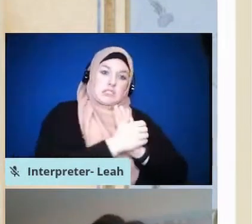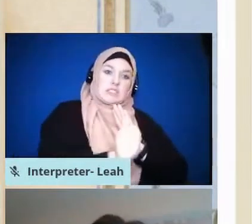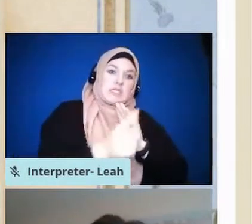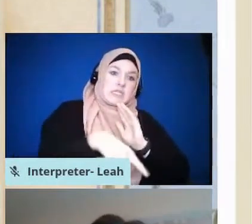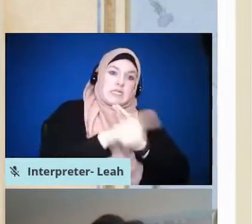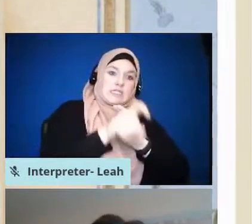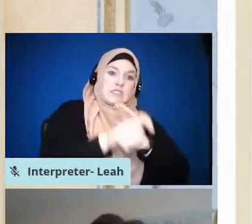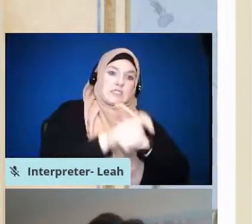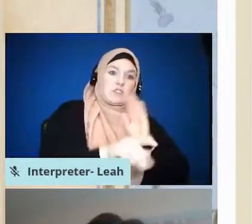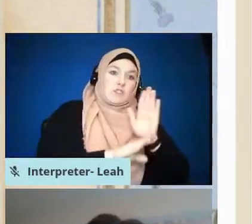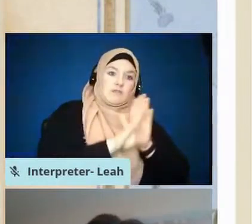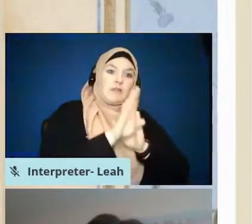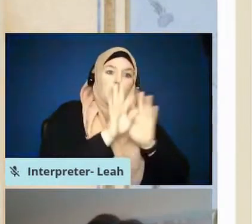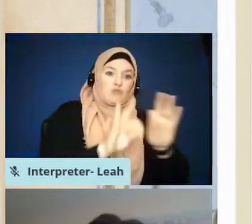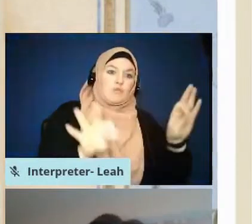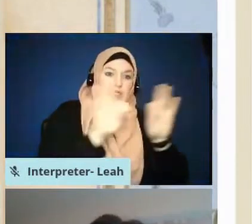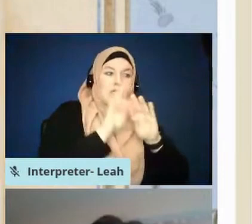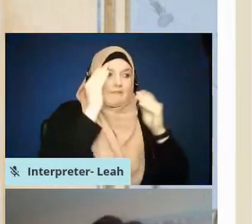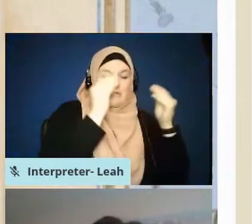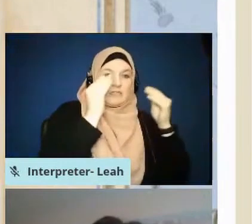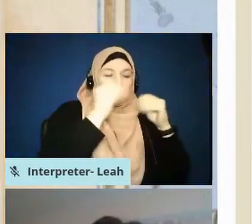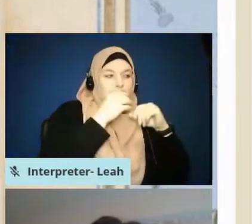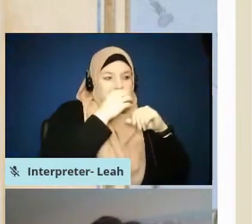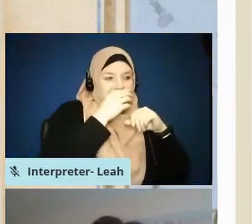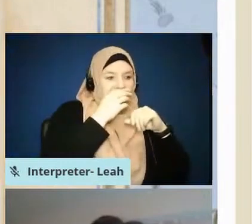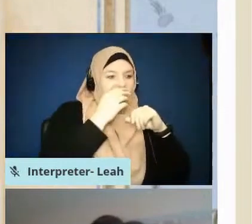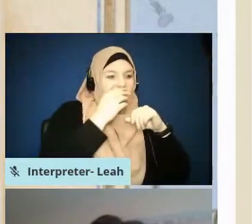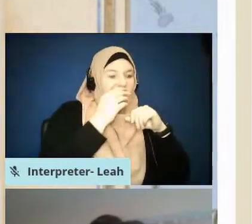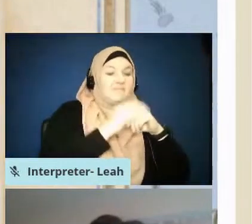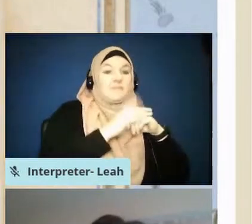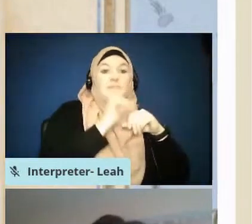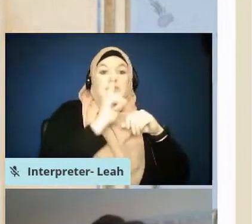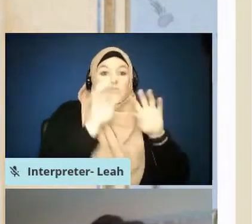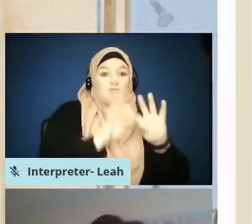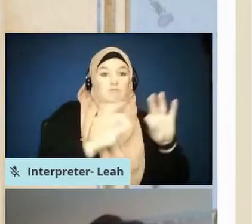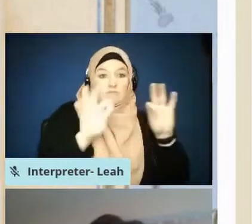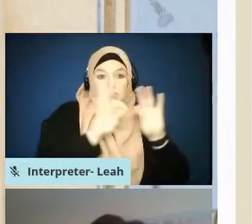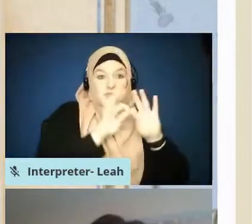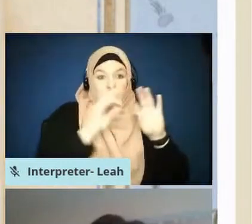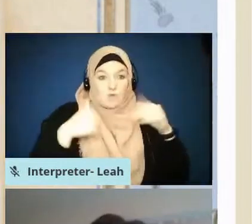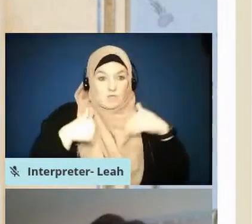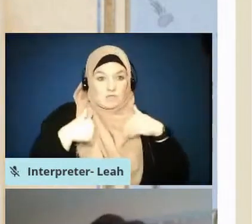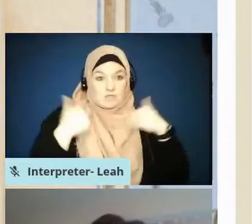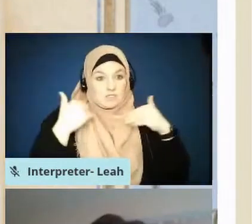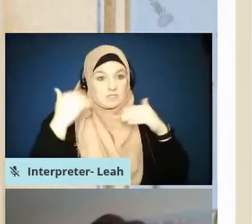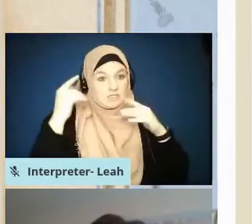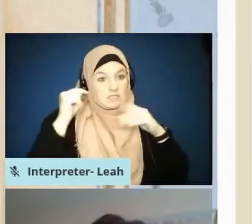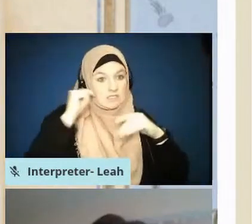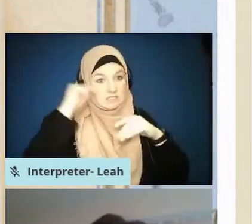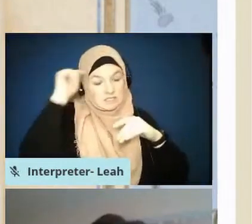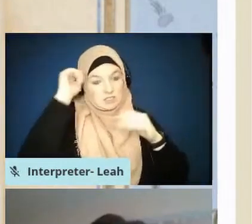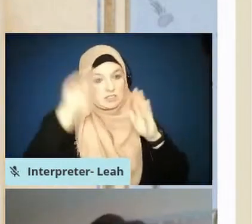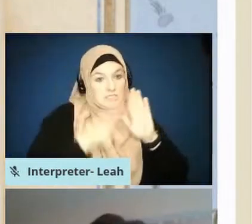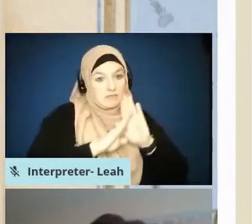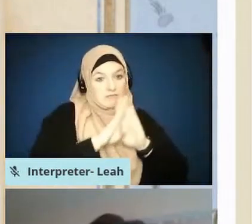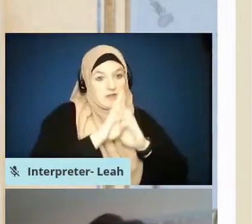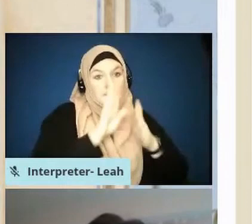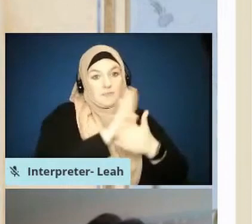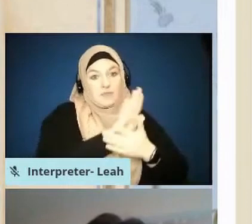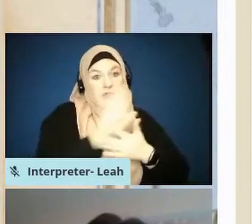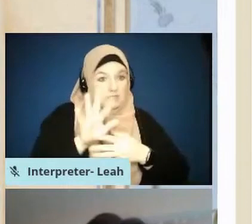they need to develop critical thinking. It is crucial for adolescents to continue to develop